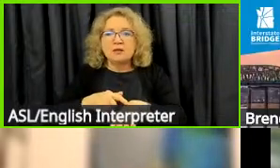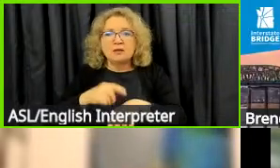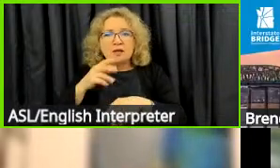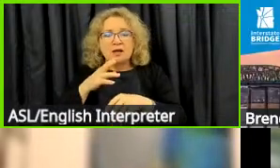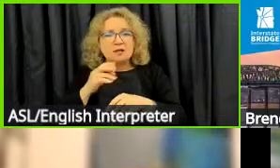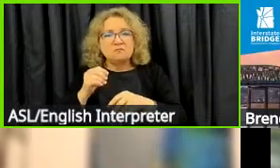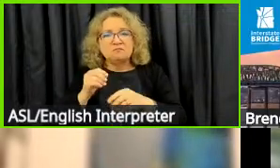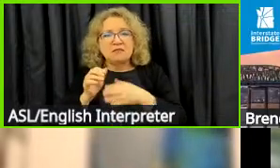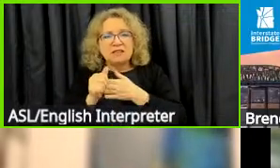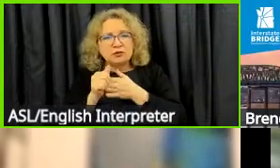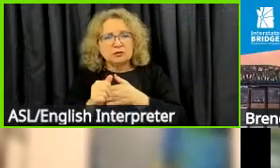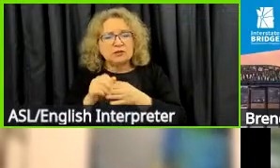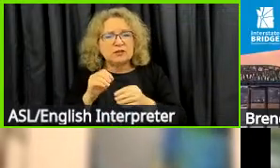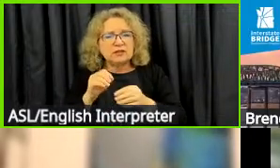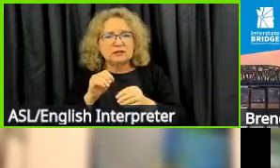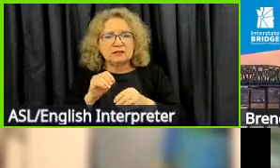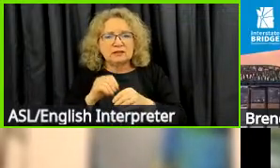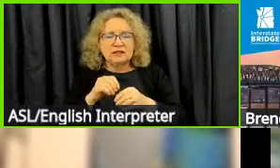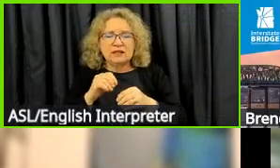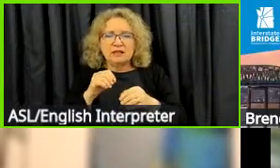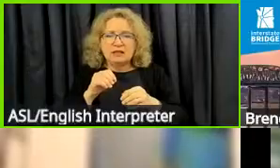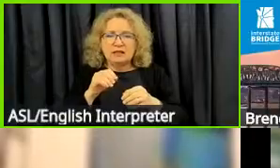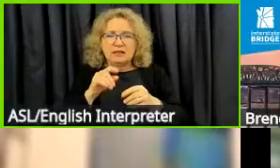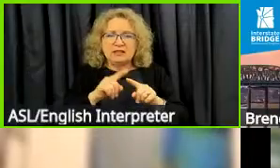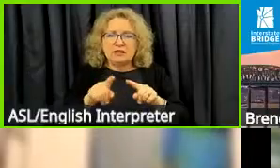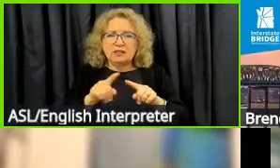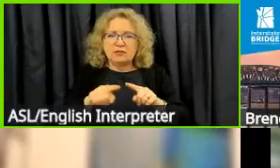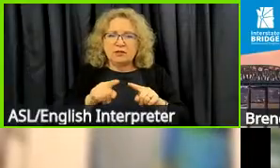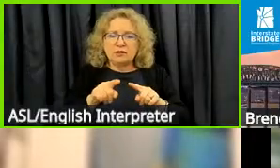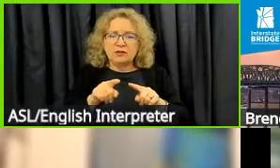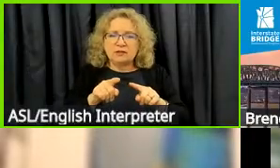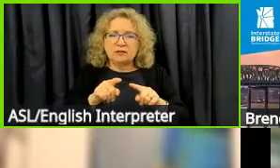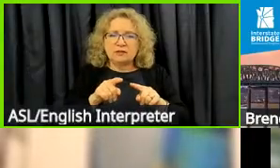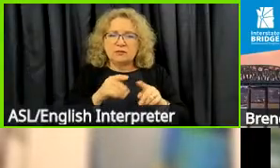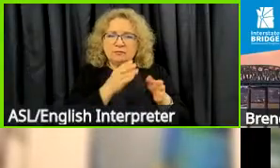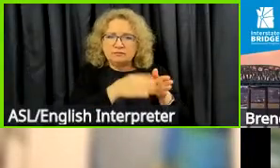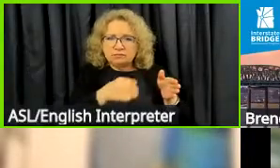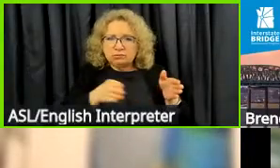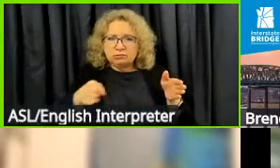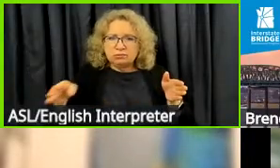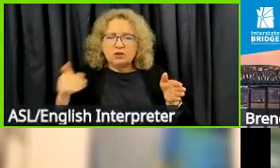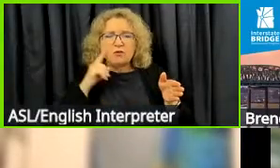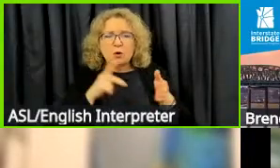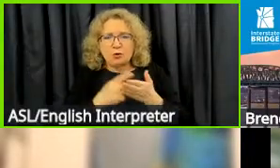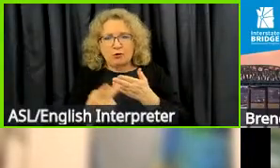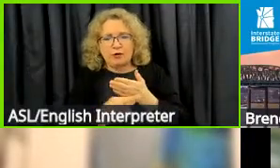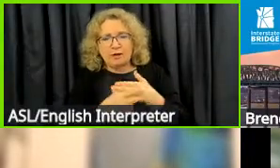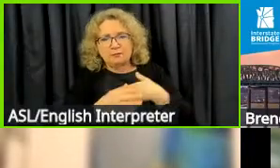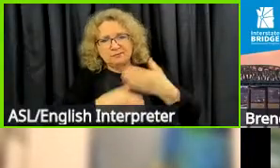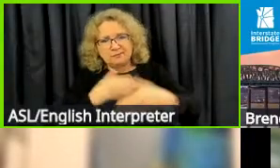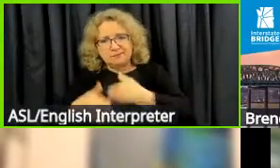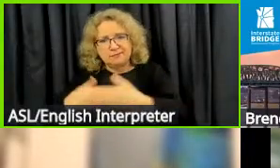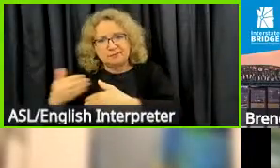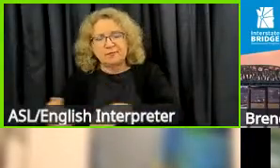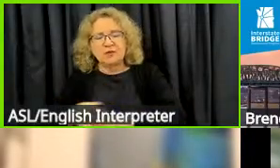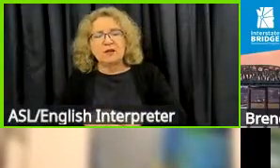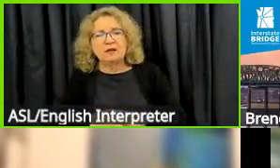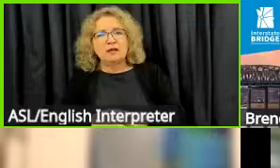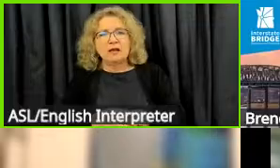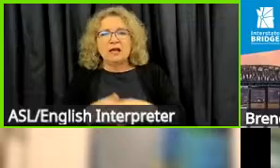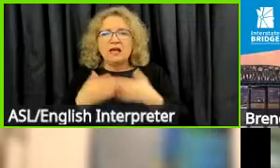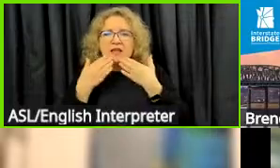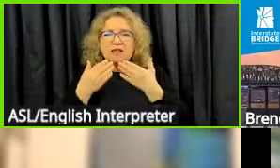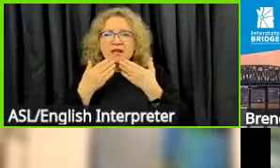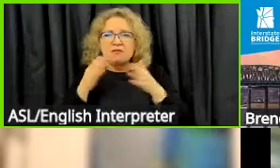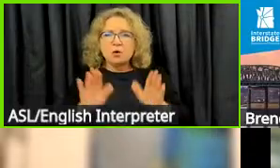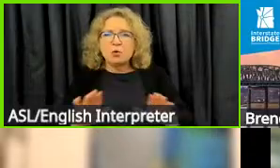critical times that the program has moved forward. So I'm just so thankful for all of your efforts. And